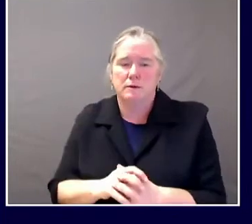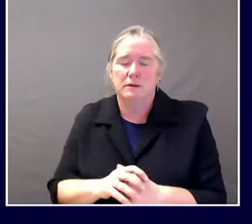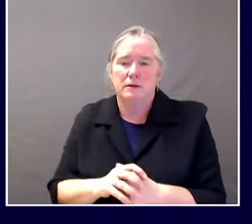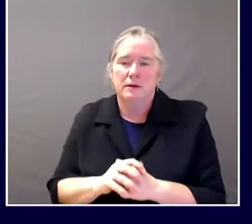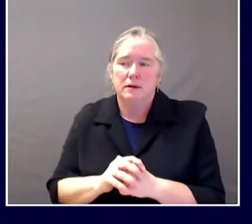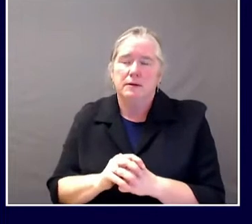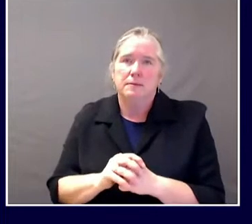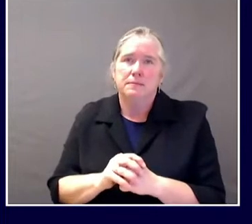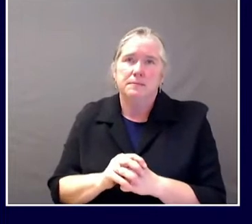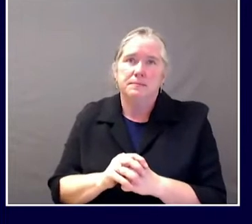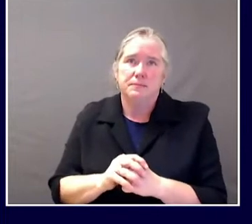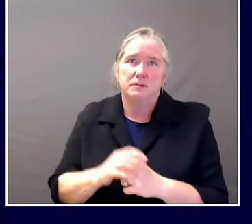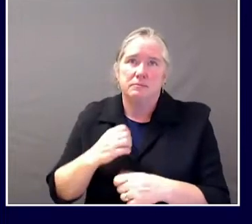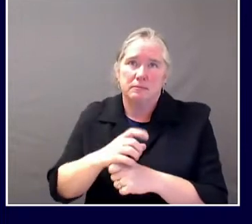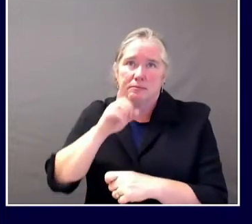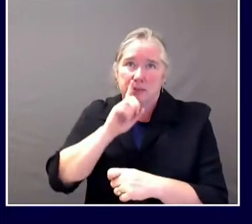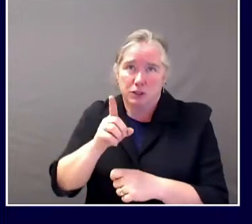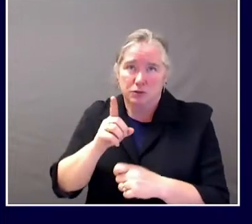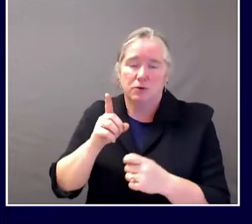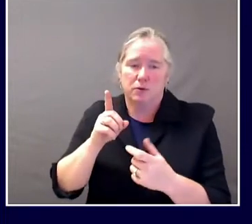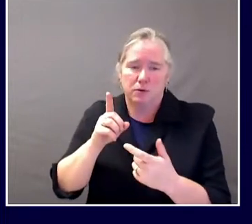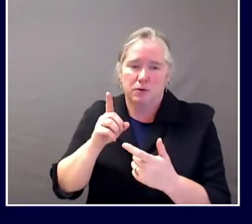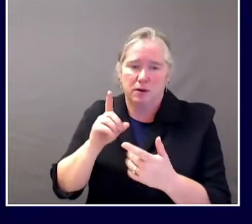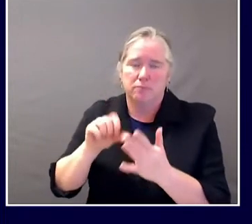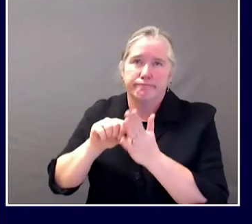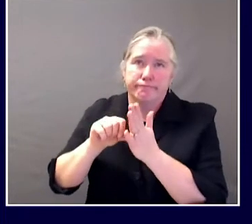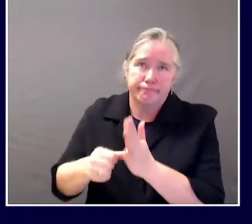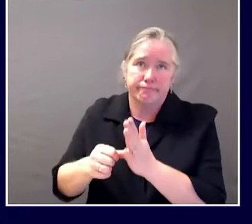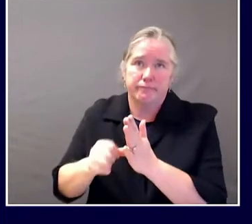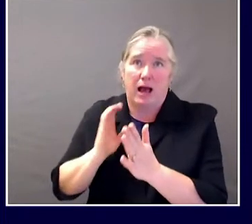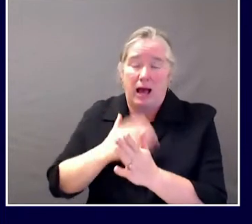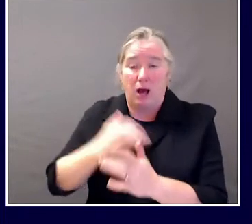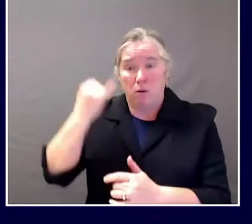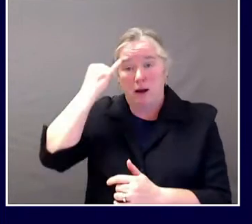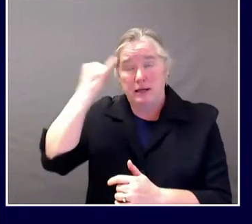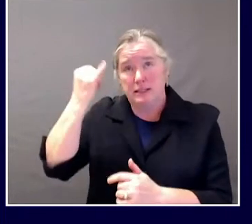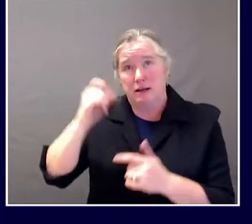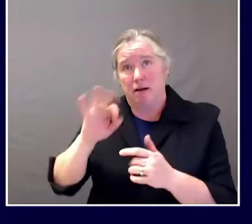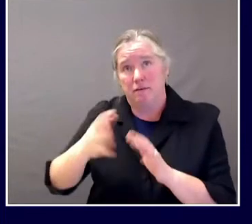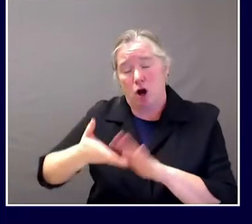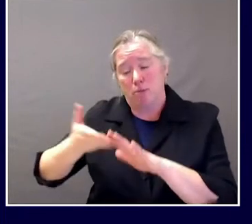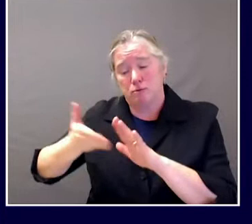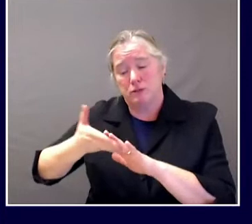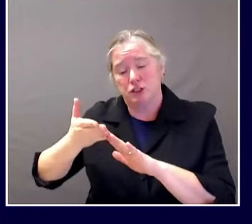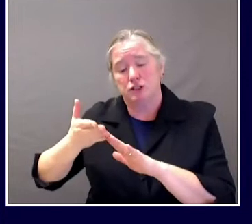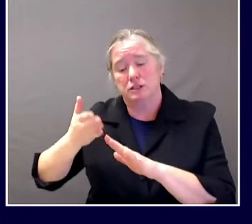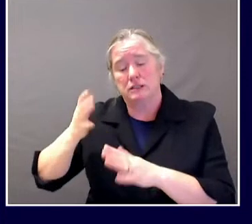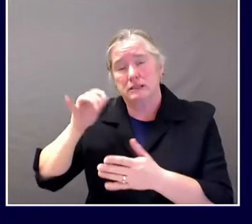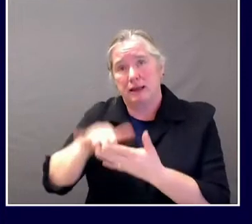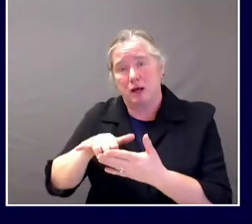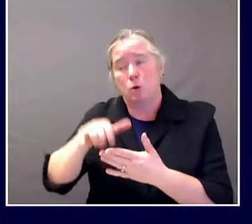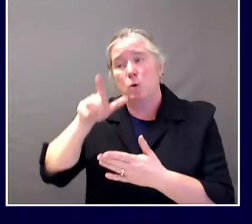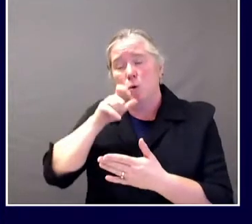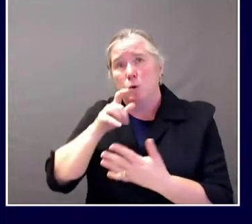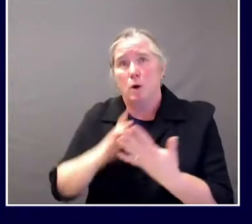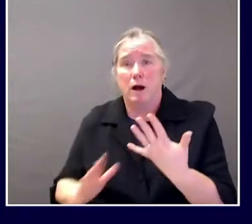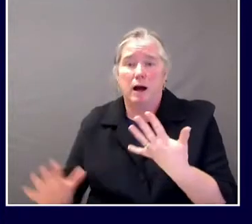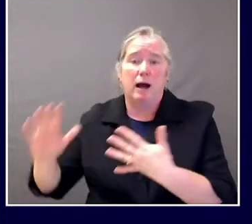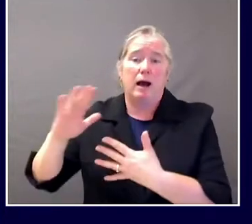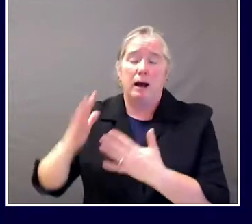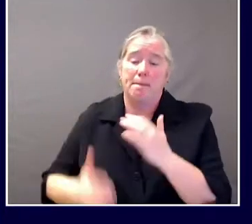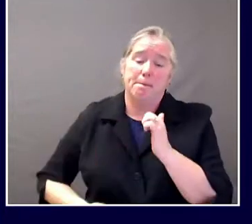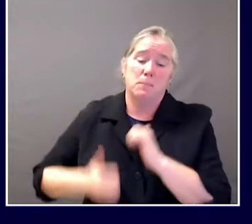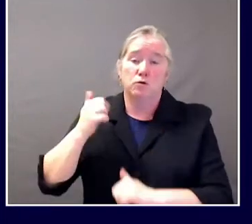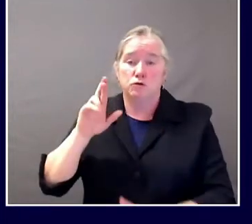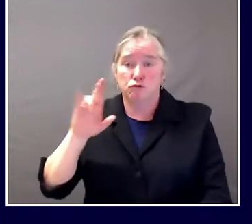arms, to really underscore that our concept of operations is that those who are at the highest risk of